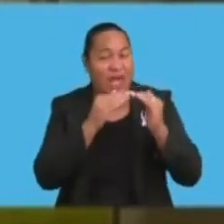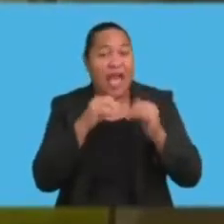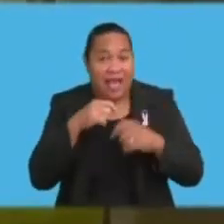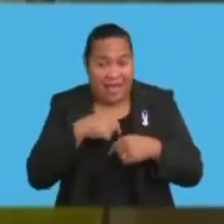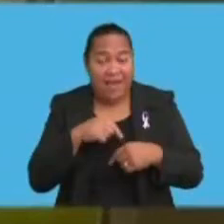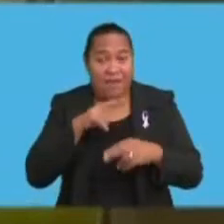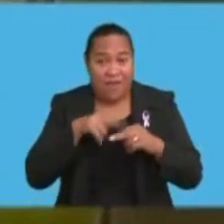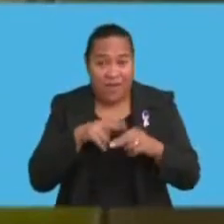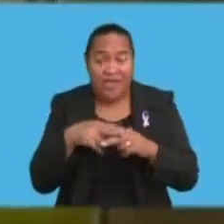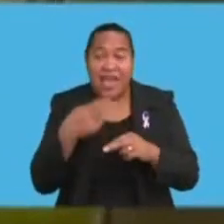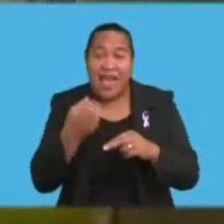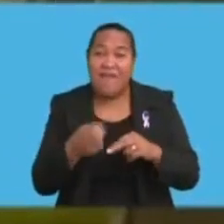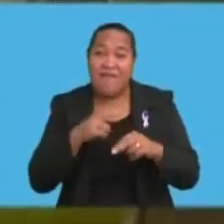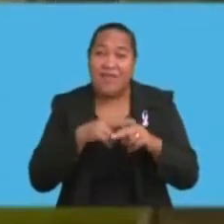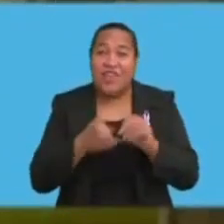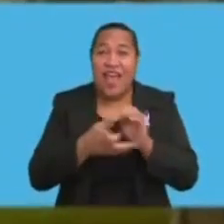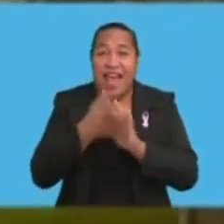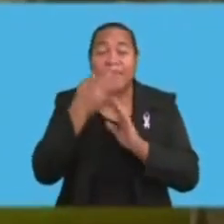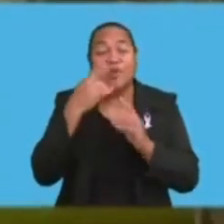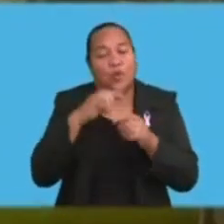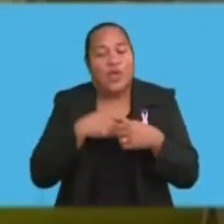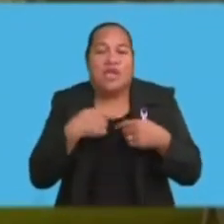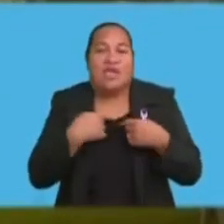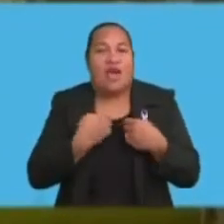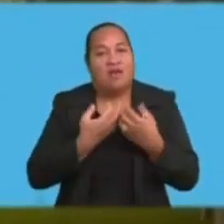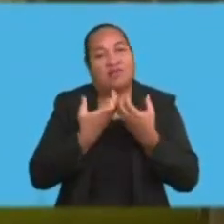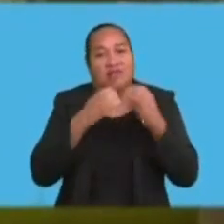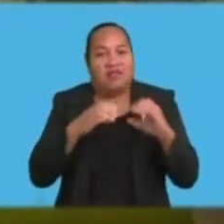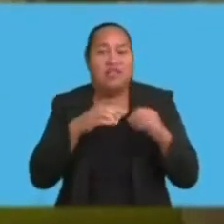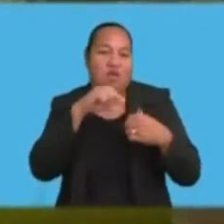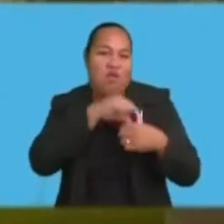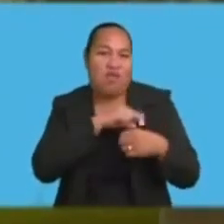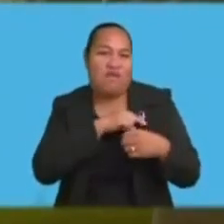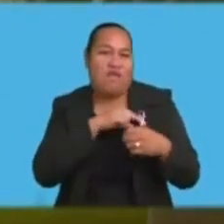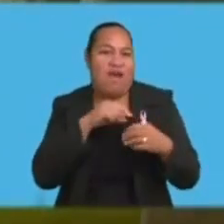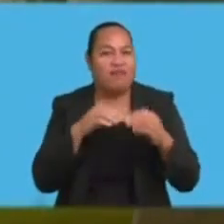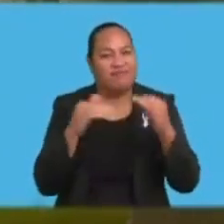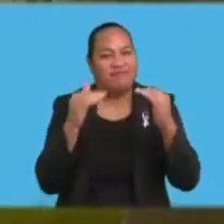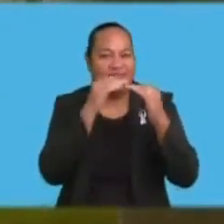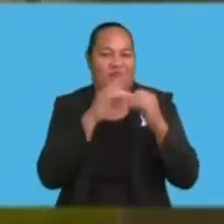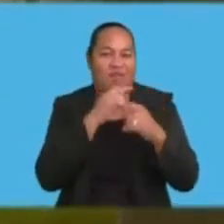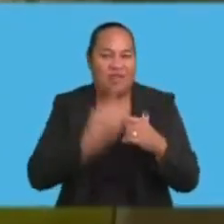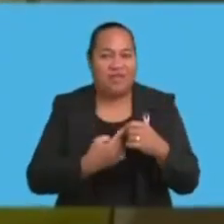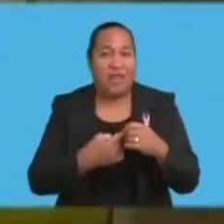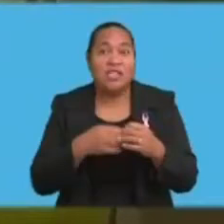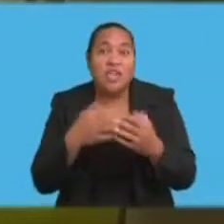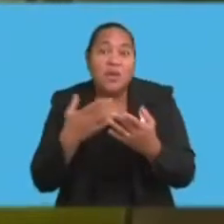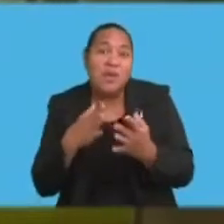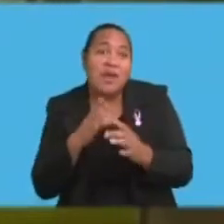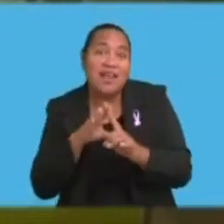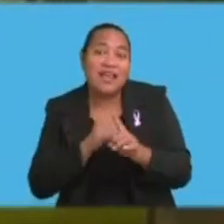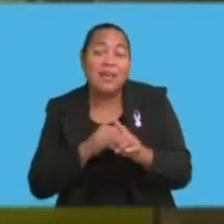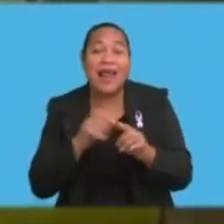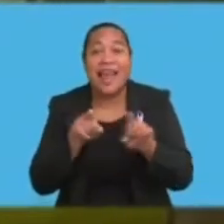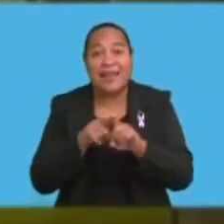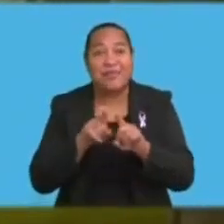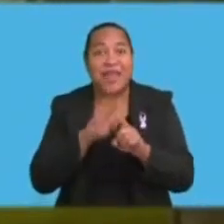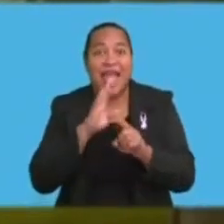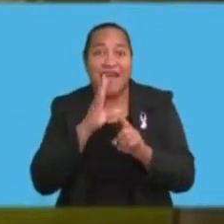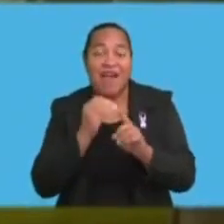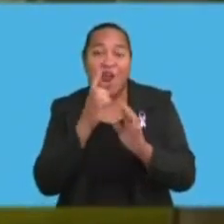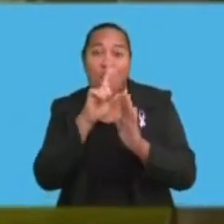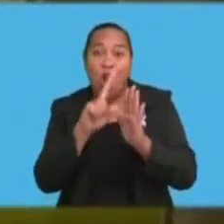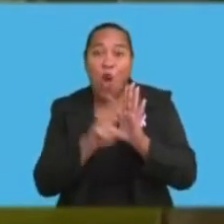Commission has accredited these qualifications. In the same way, Madam Speaker, you may have a lawyer that may be qualified in Fiji and